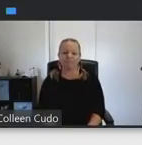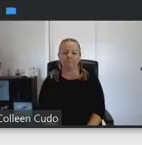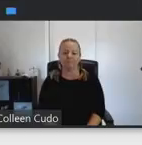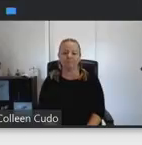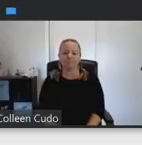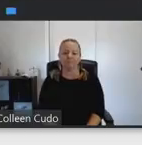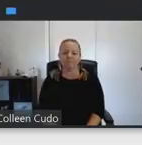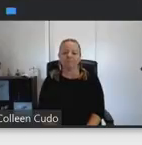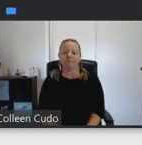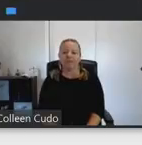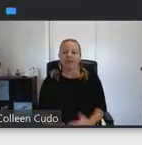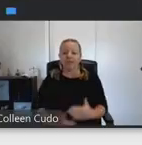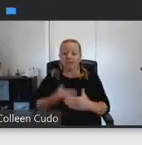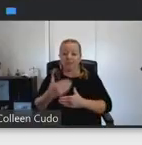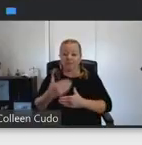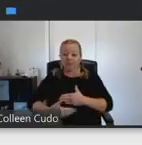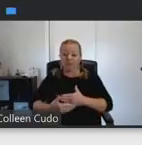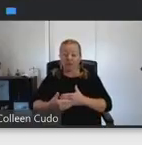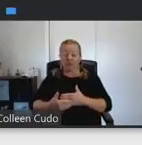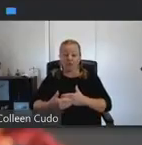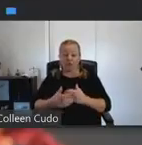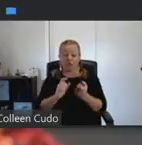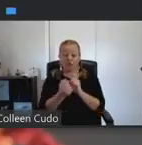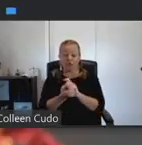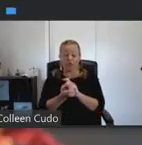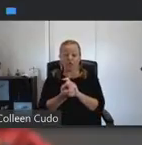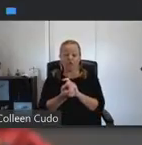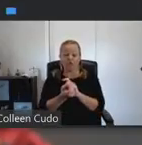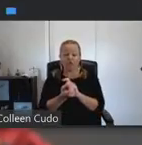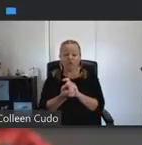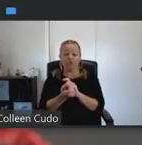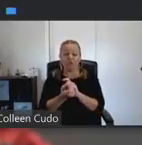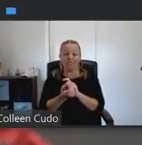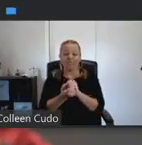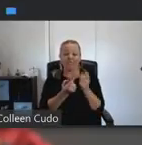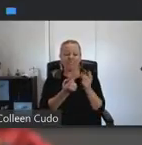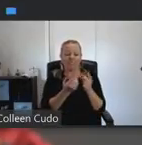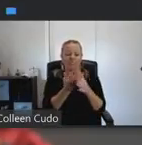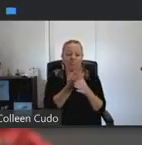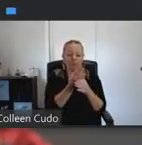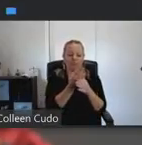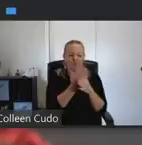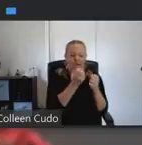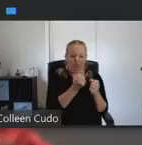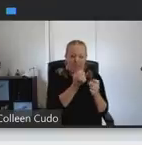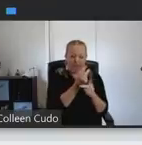The next change I'm going to talk about is one that happened between healthcare and public health.